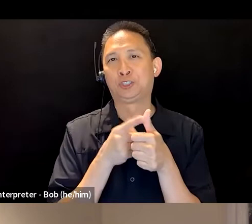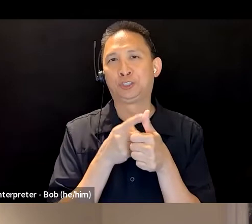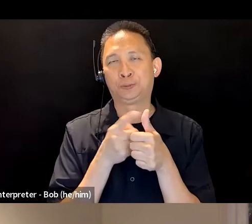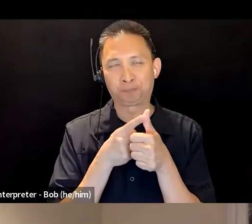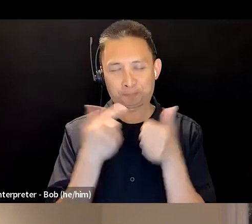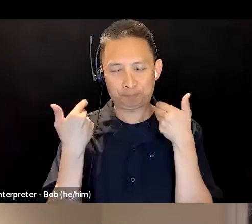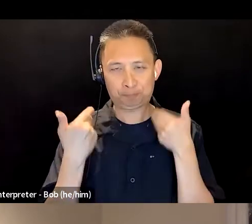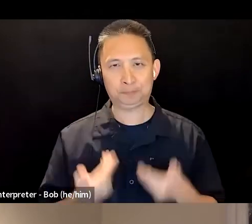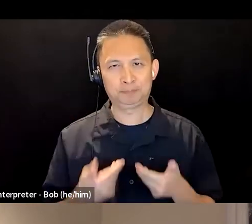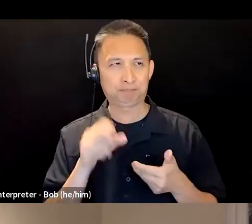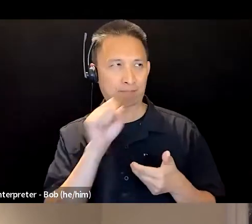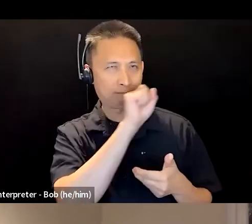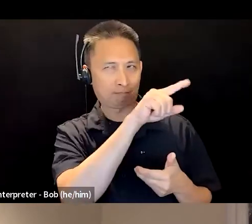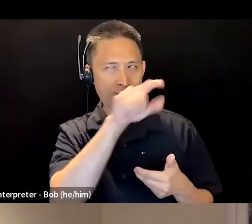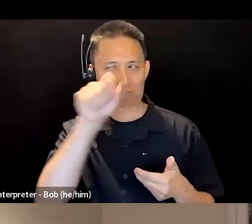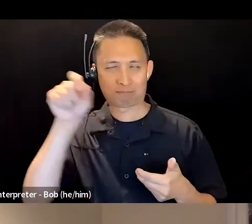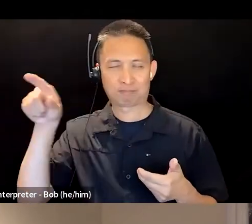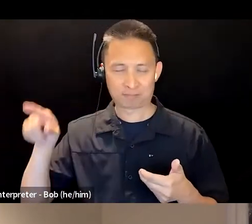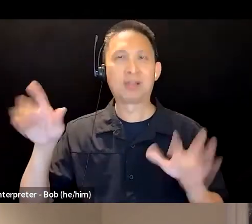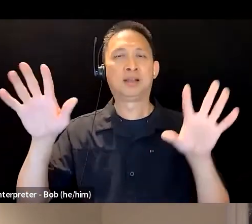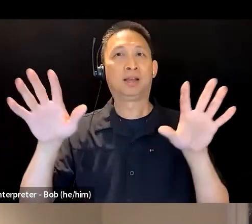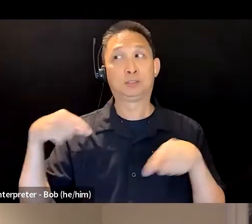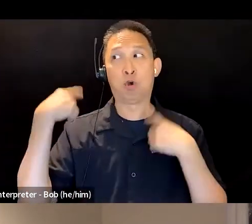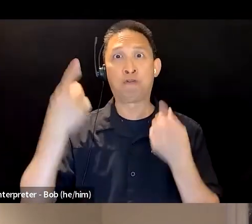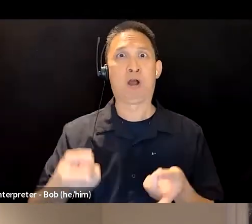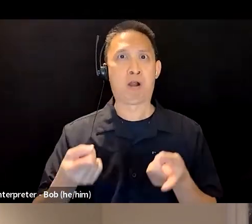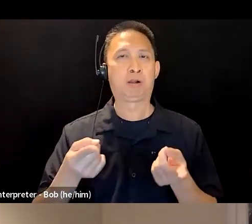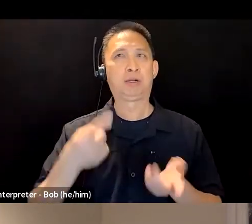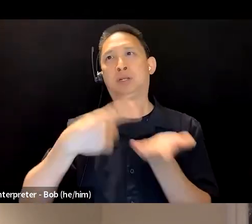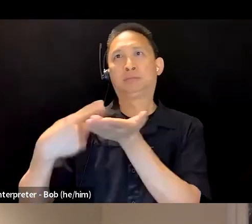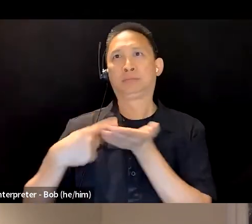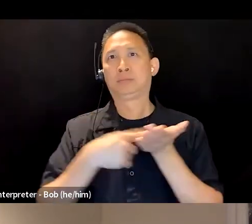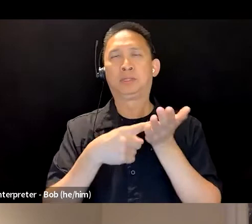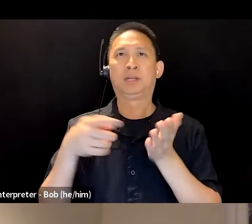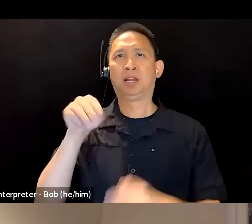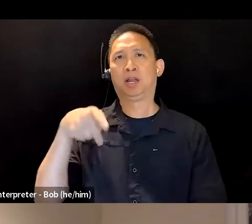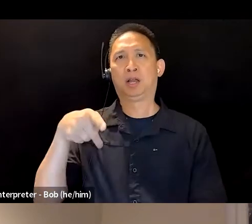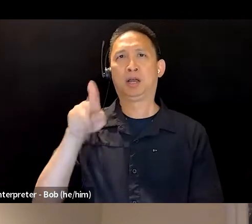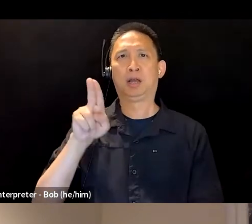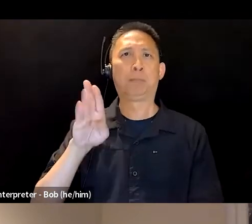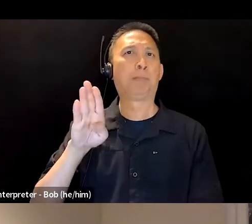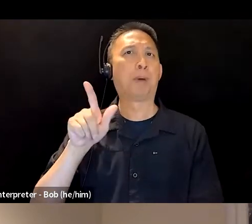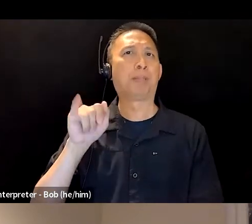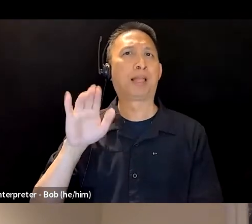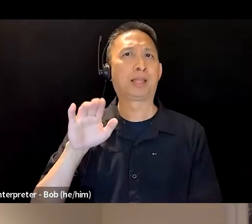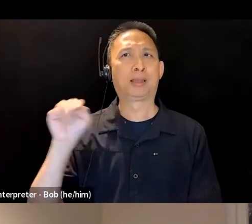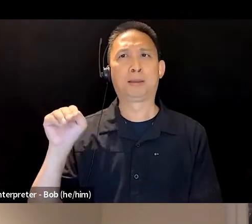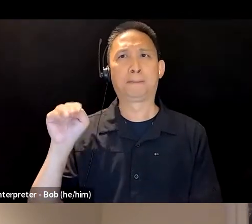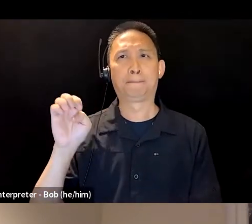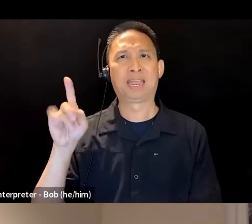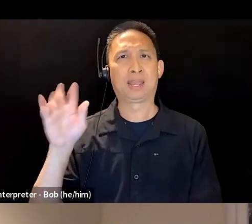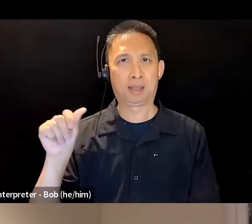to you. We've been having a lot of conversations about what is public media? And, you know, how is public media different? What